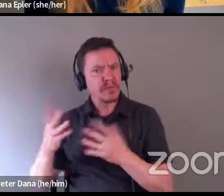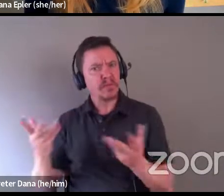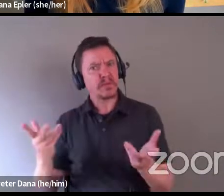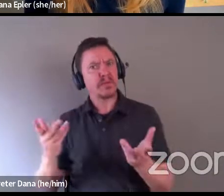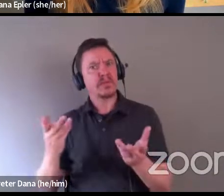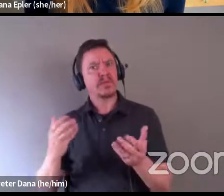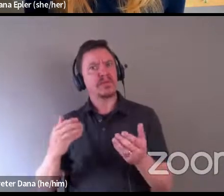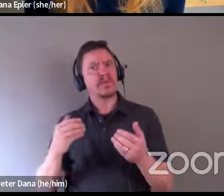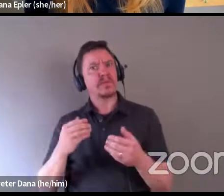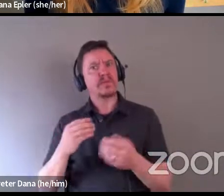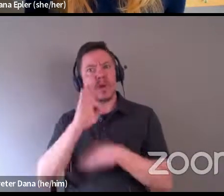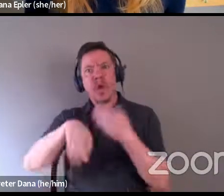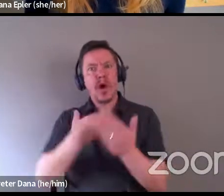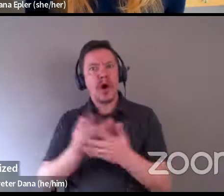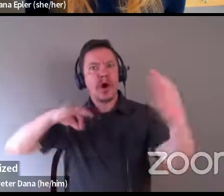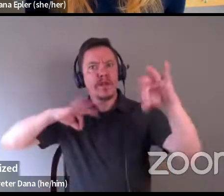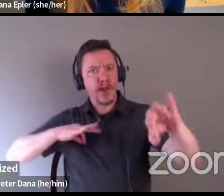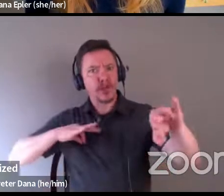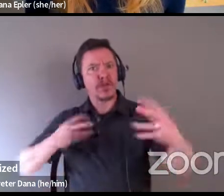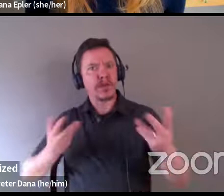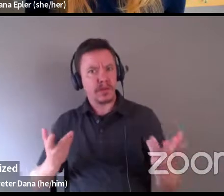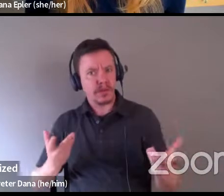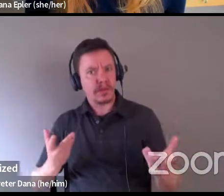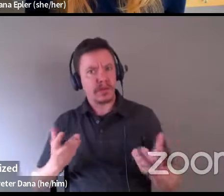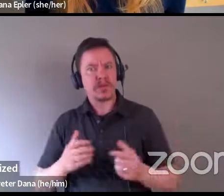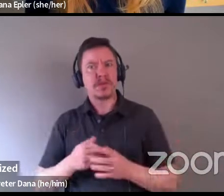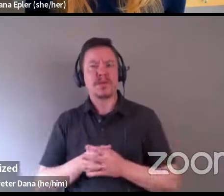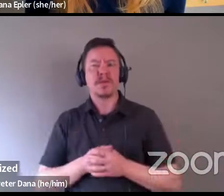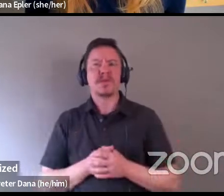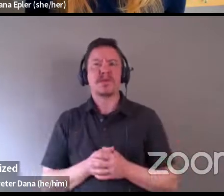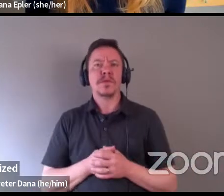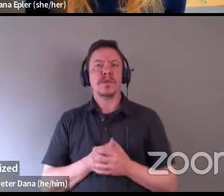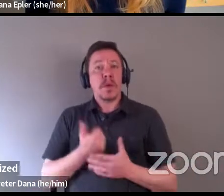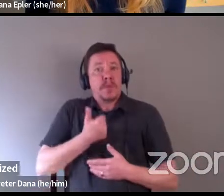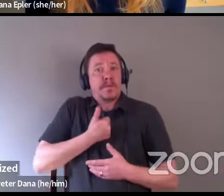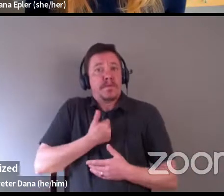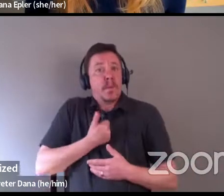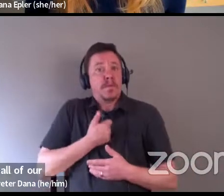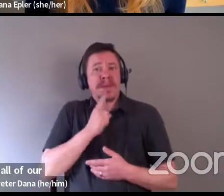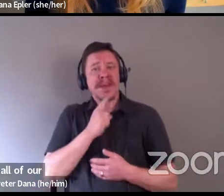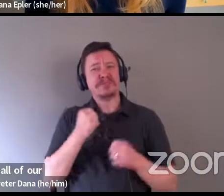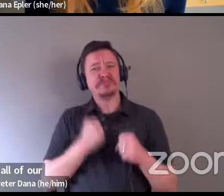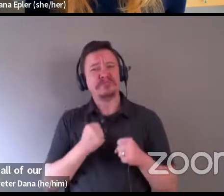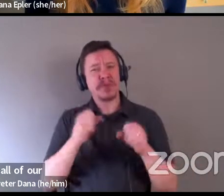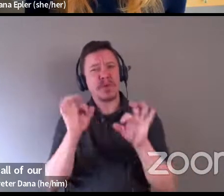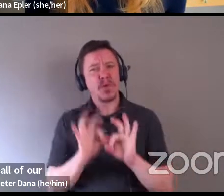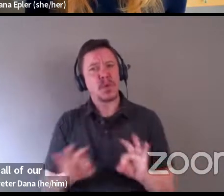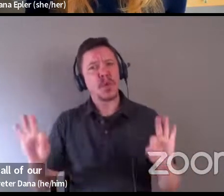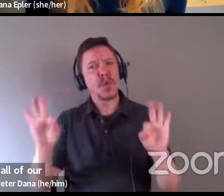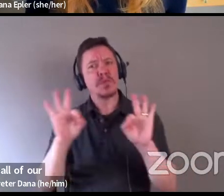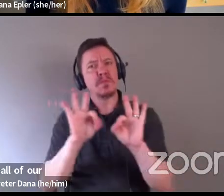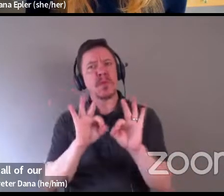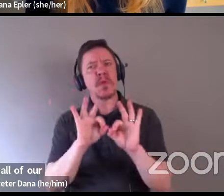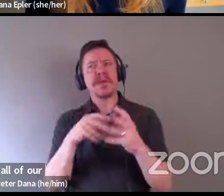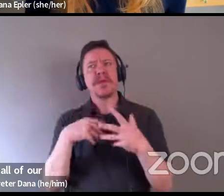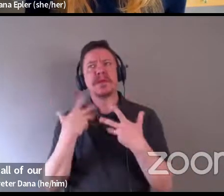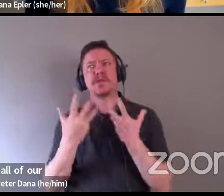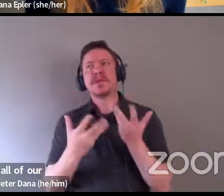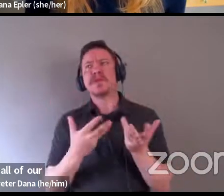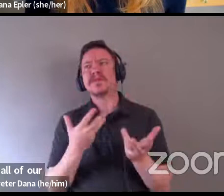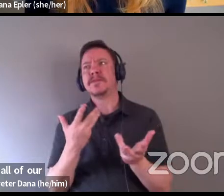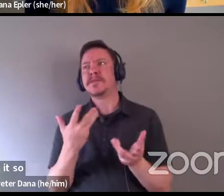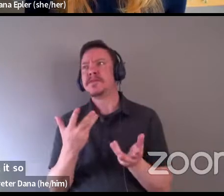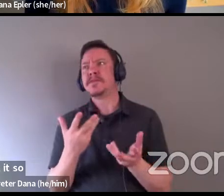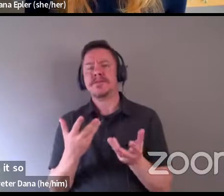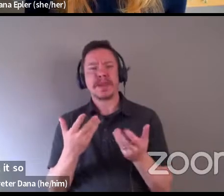all of our interests, right? So it would, for me, I think it's so important to sort of